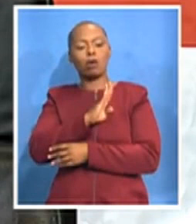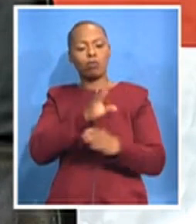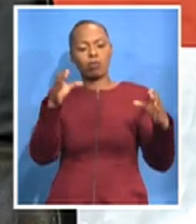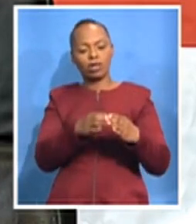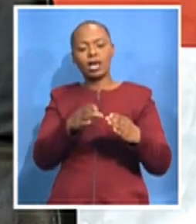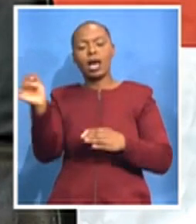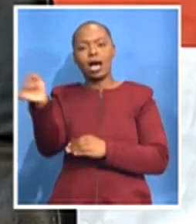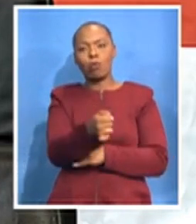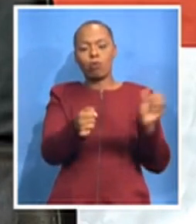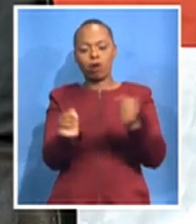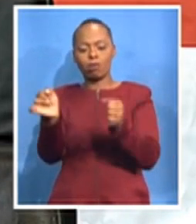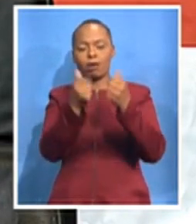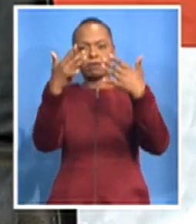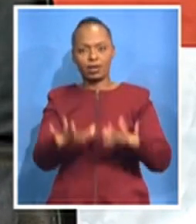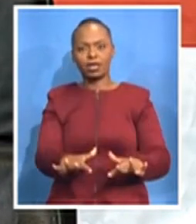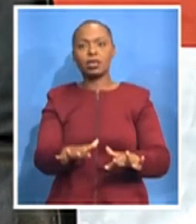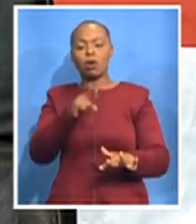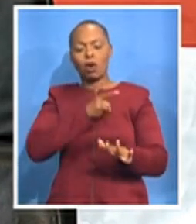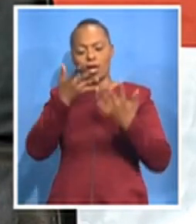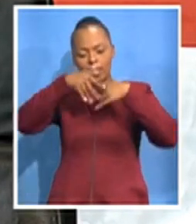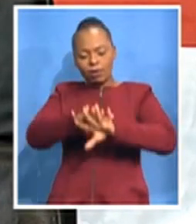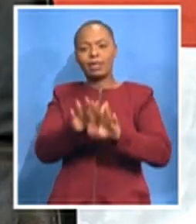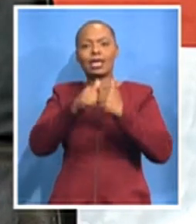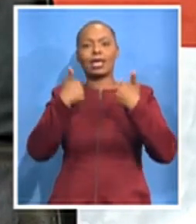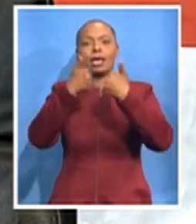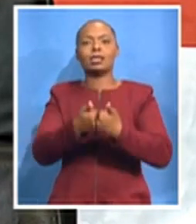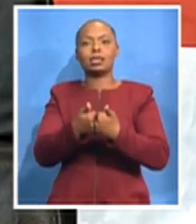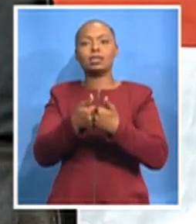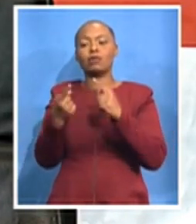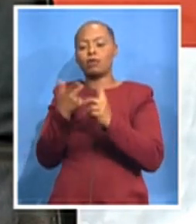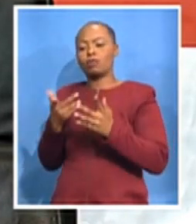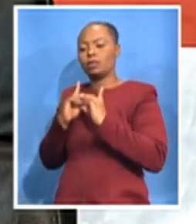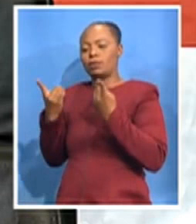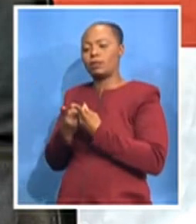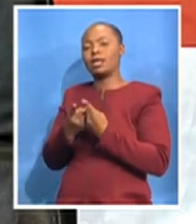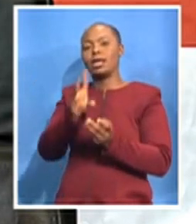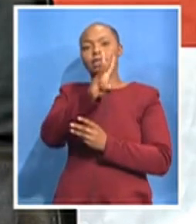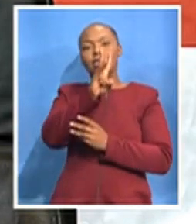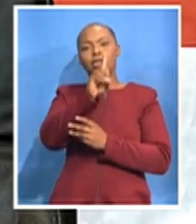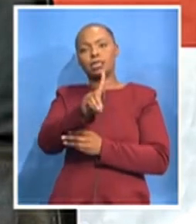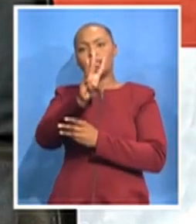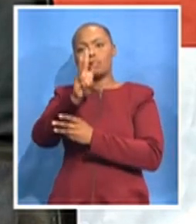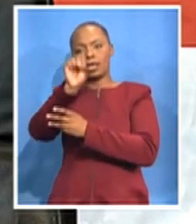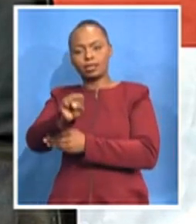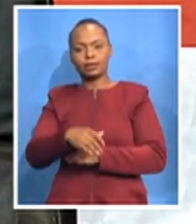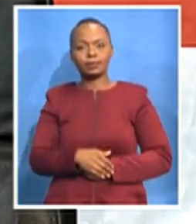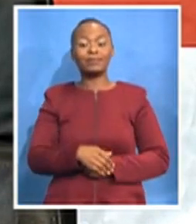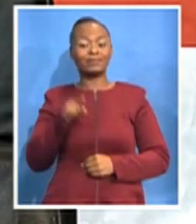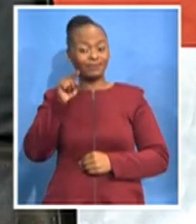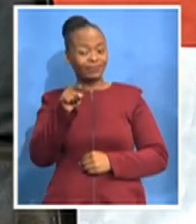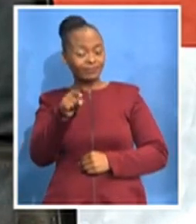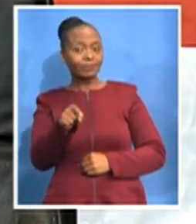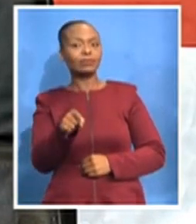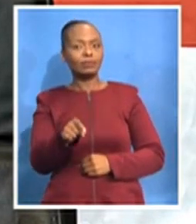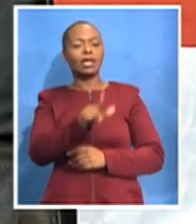implementing agent by the Department of DWS. As such, Lepelle Water had